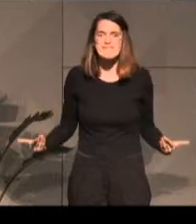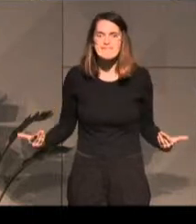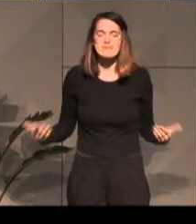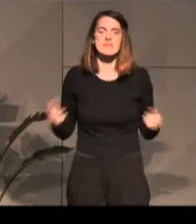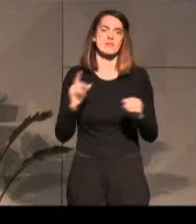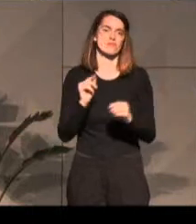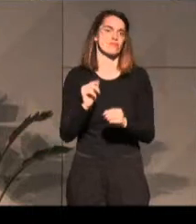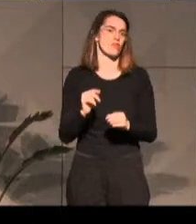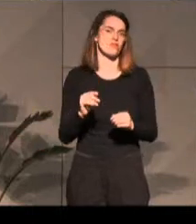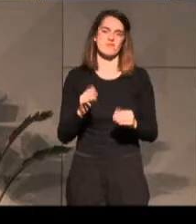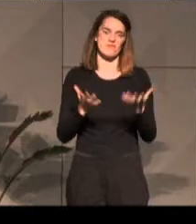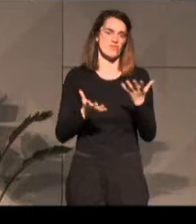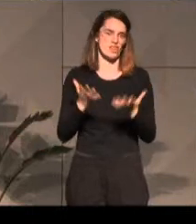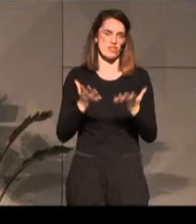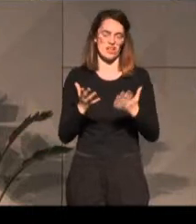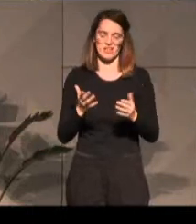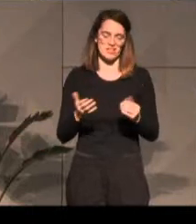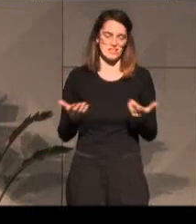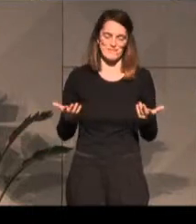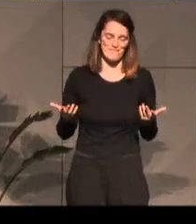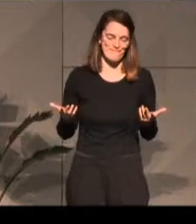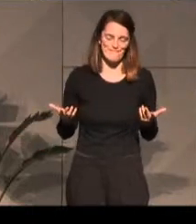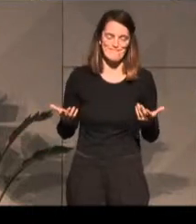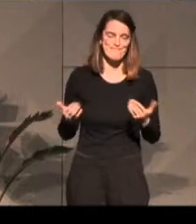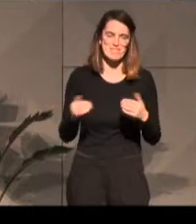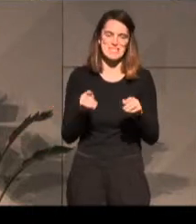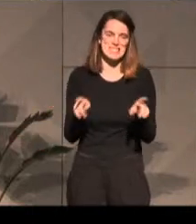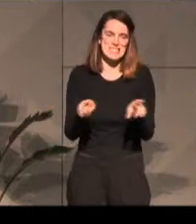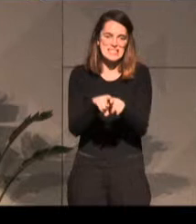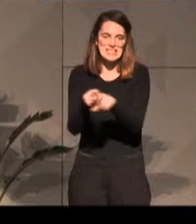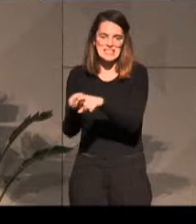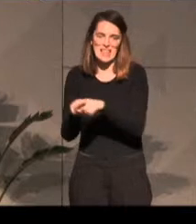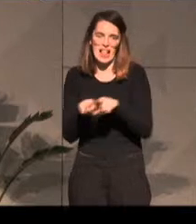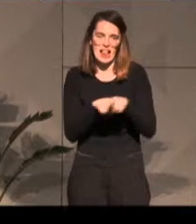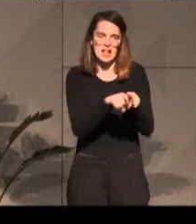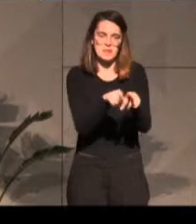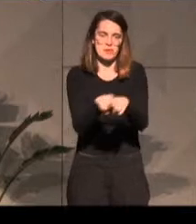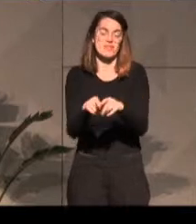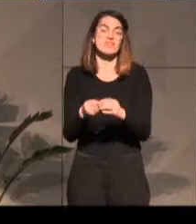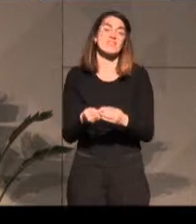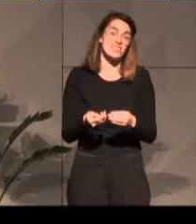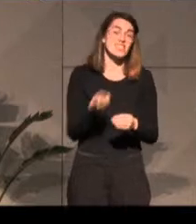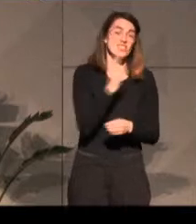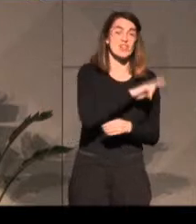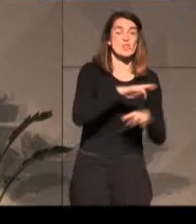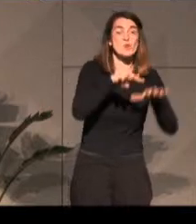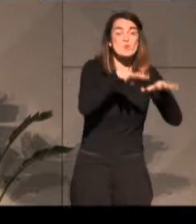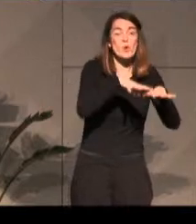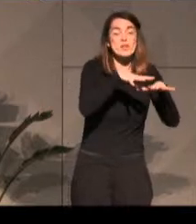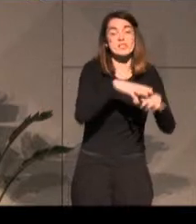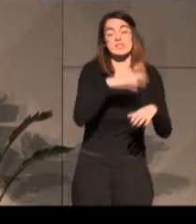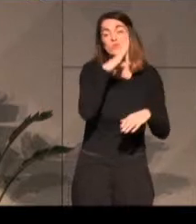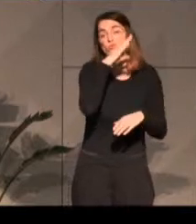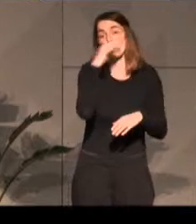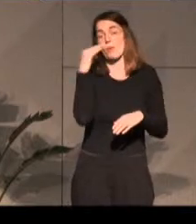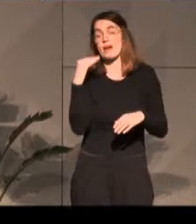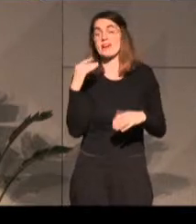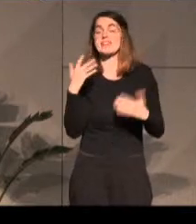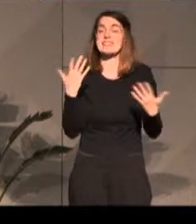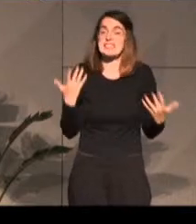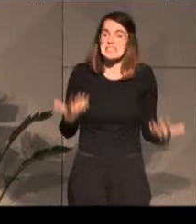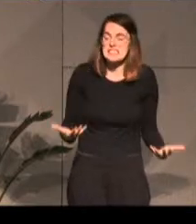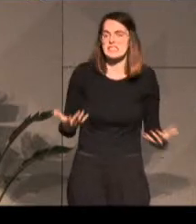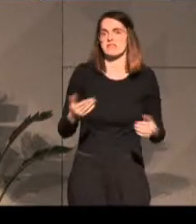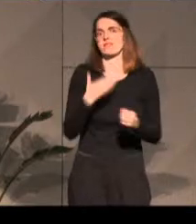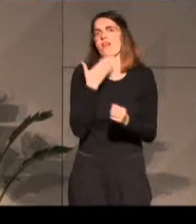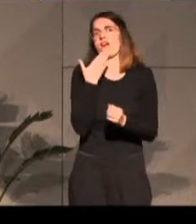that they will all have similar properties. It was one of the warmest summers ever in the Arctic,